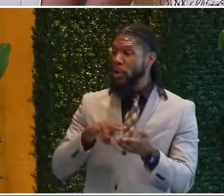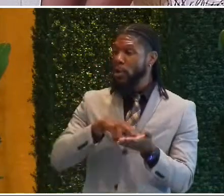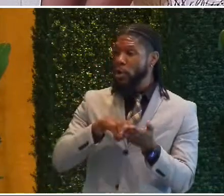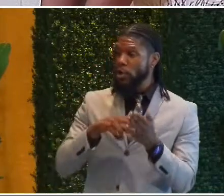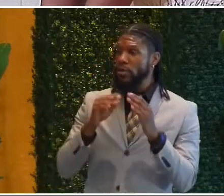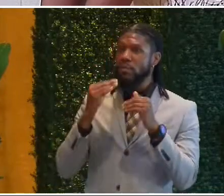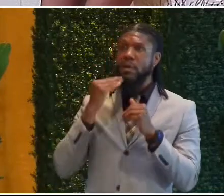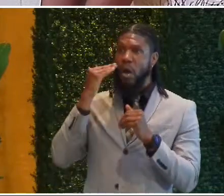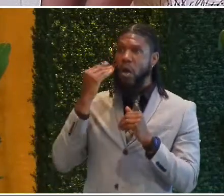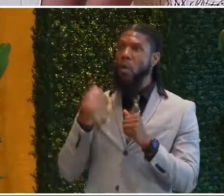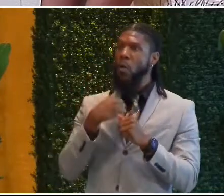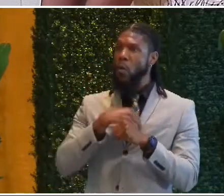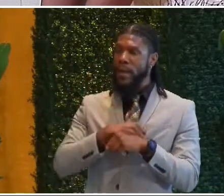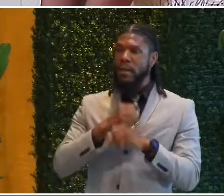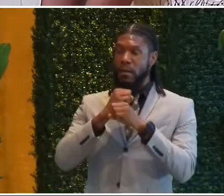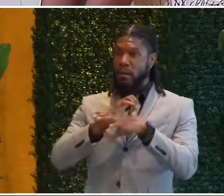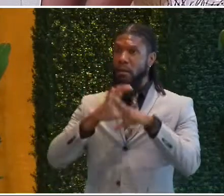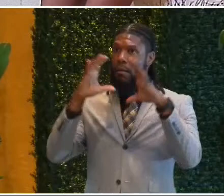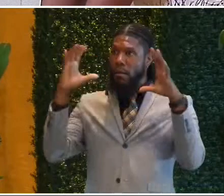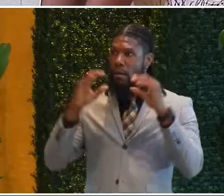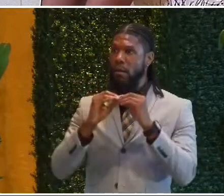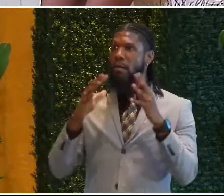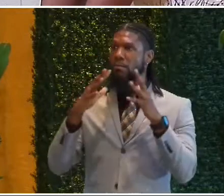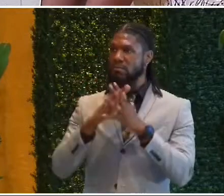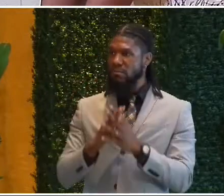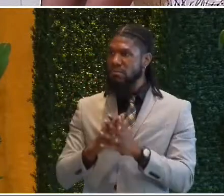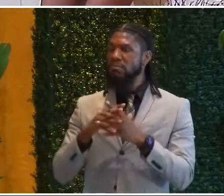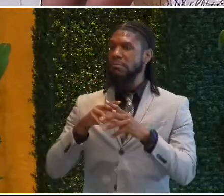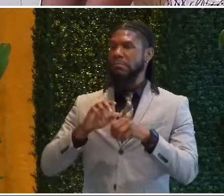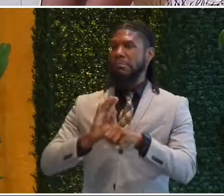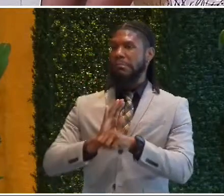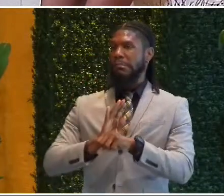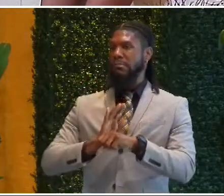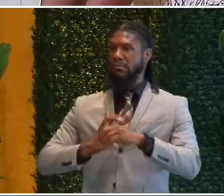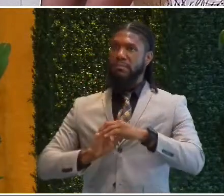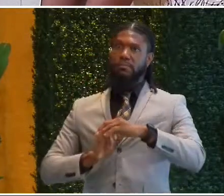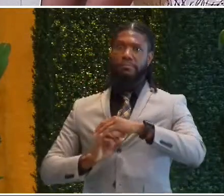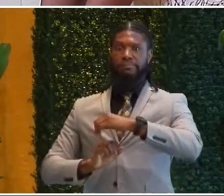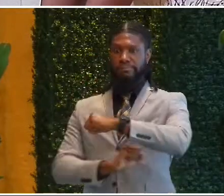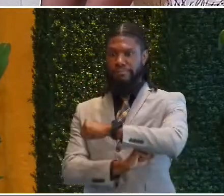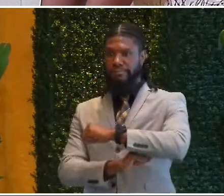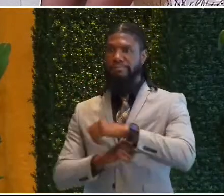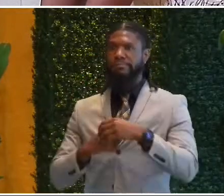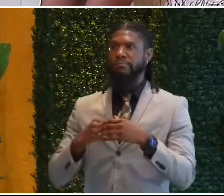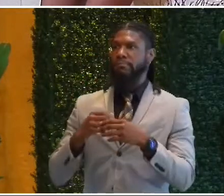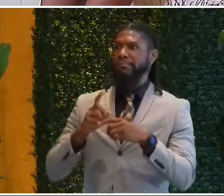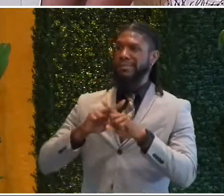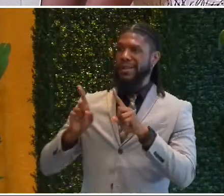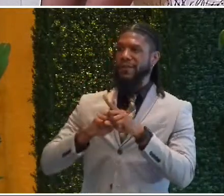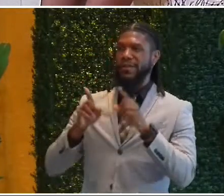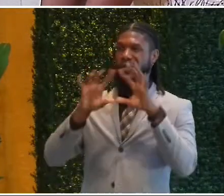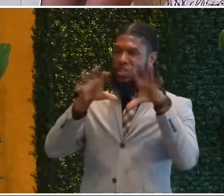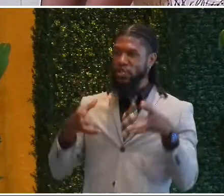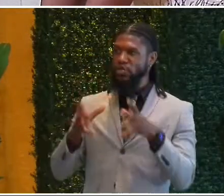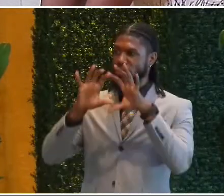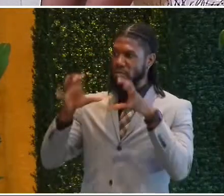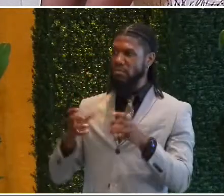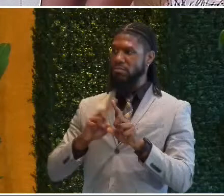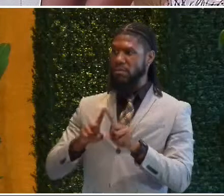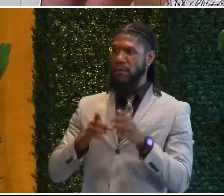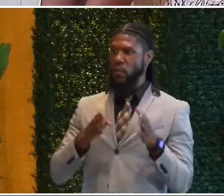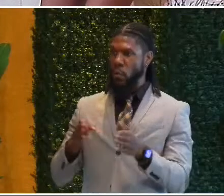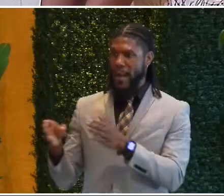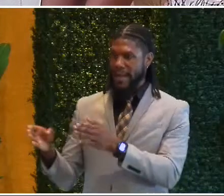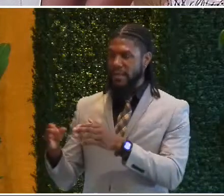ways. We have also thrust people into poverty for needing supports to live in community. If you're somebody who is